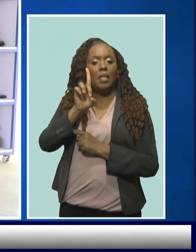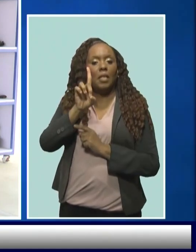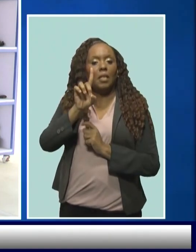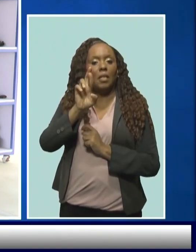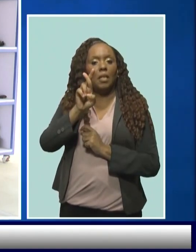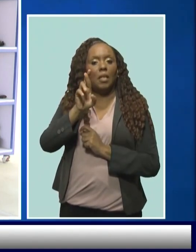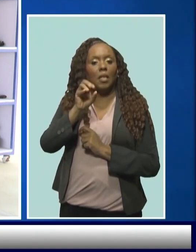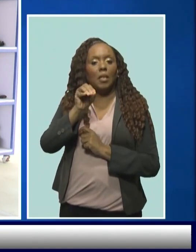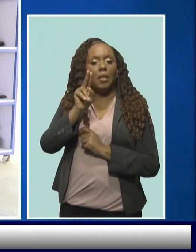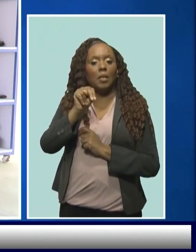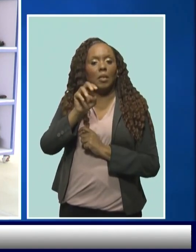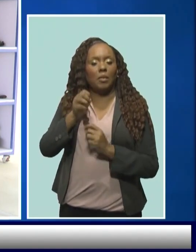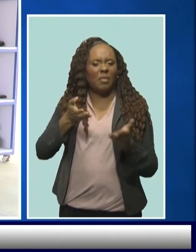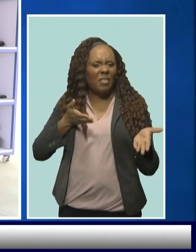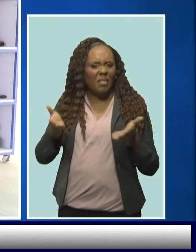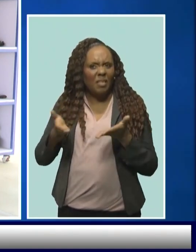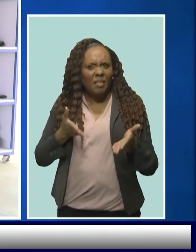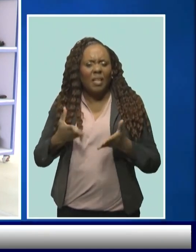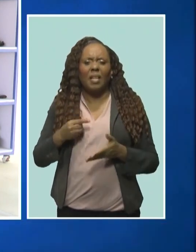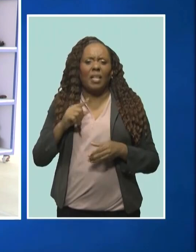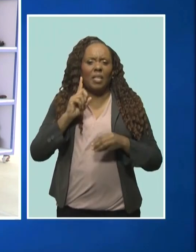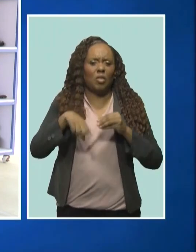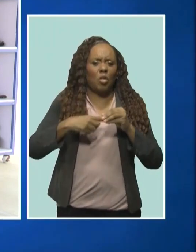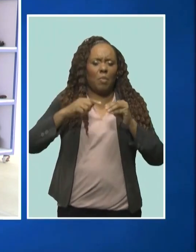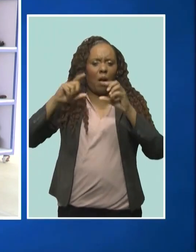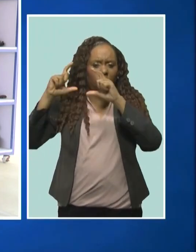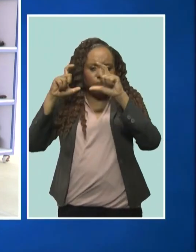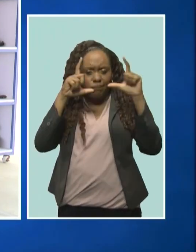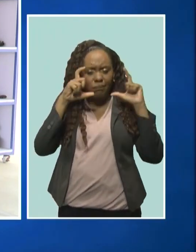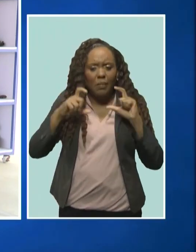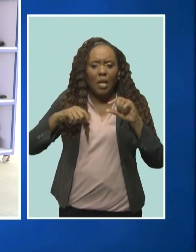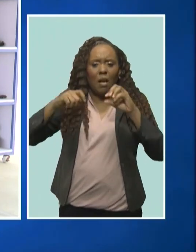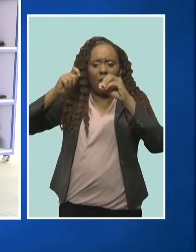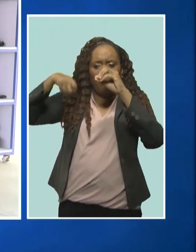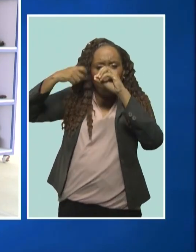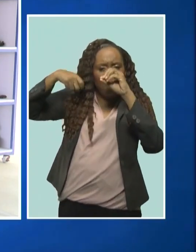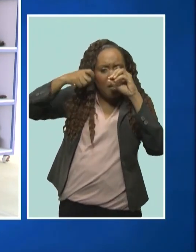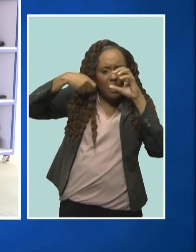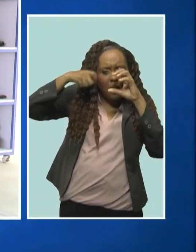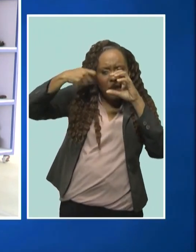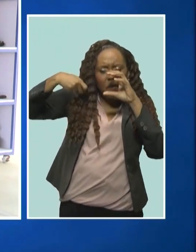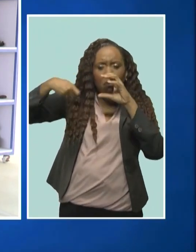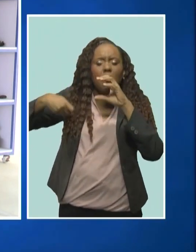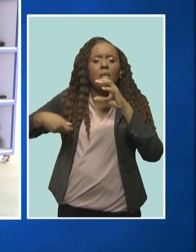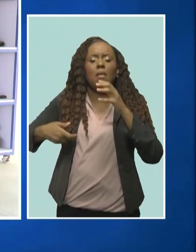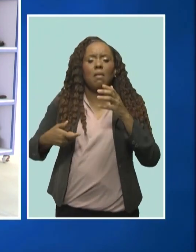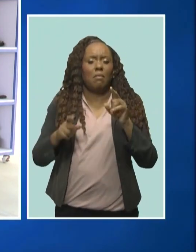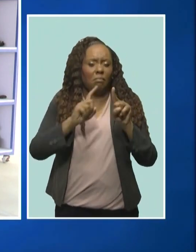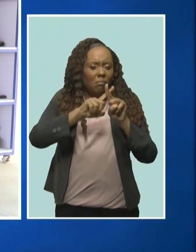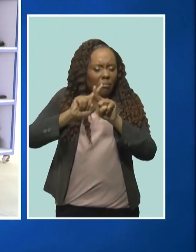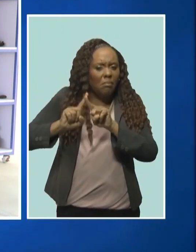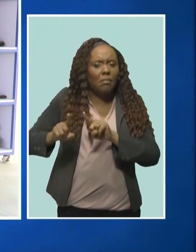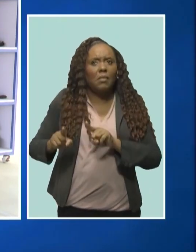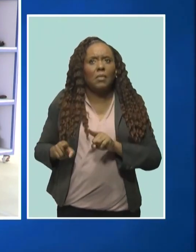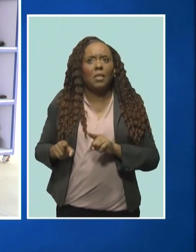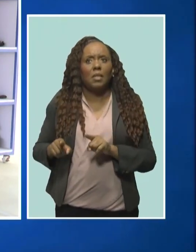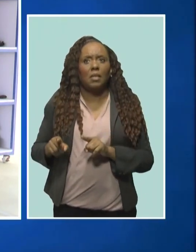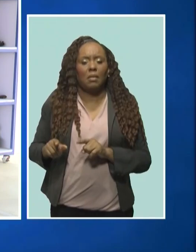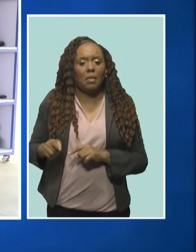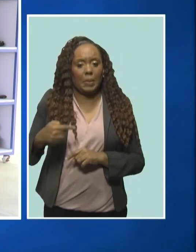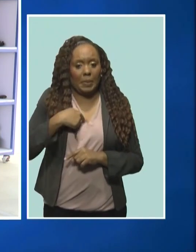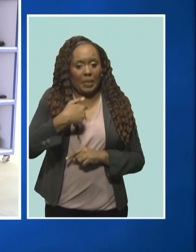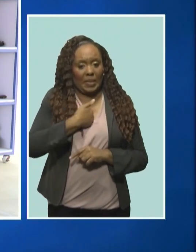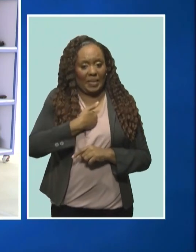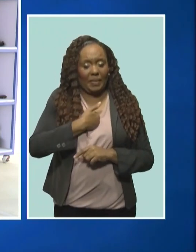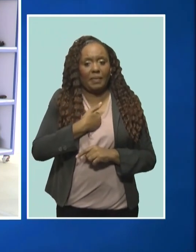inspections, the traditional videography, photography, and a lot of different applications. But being on my own, then it